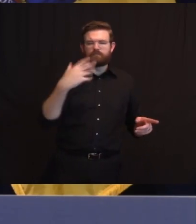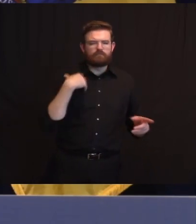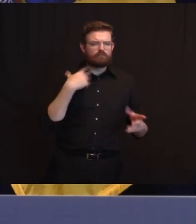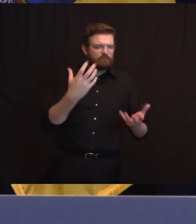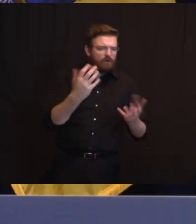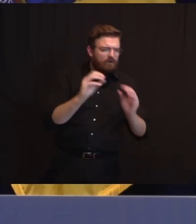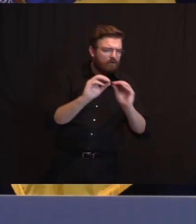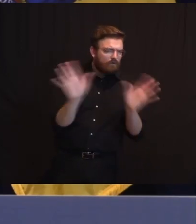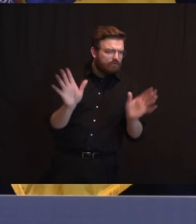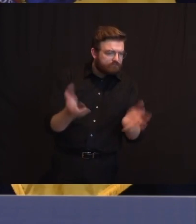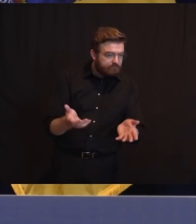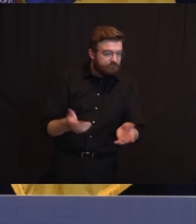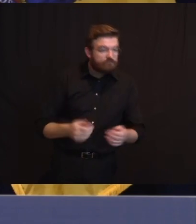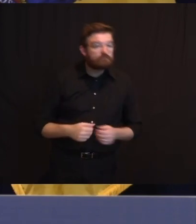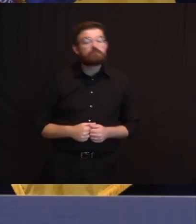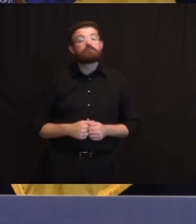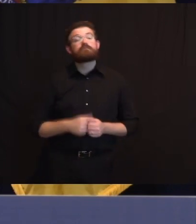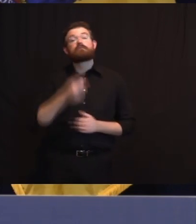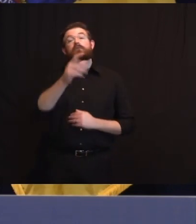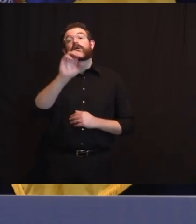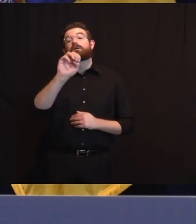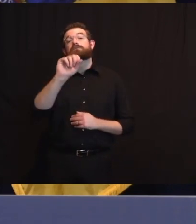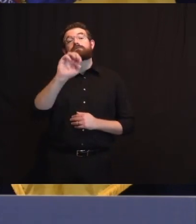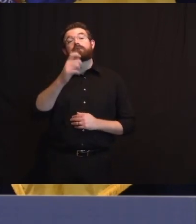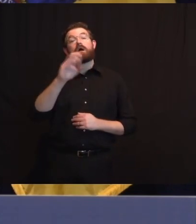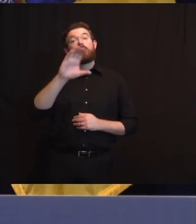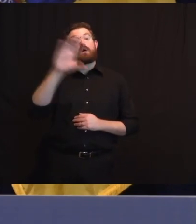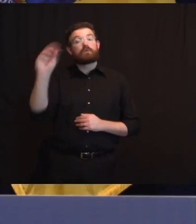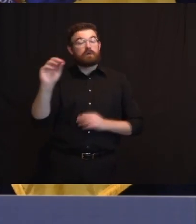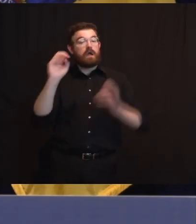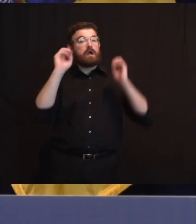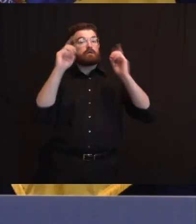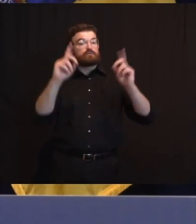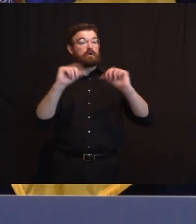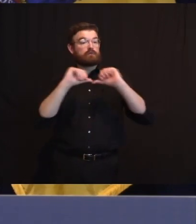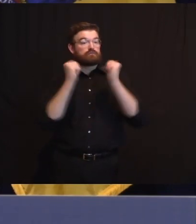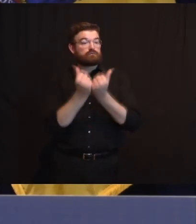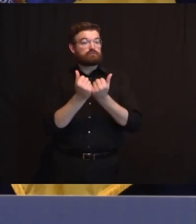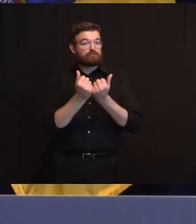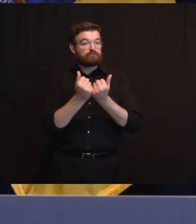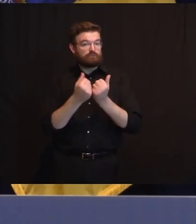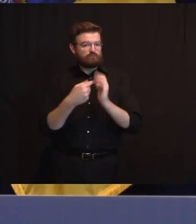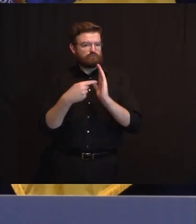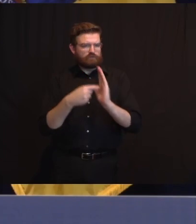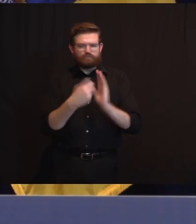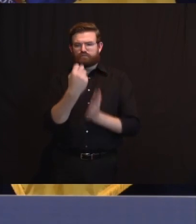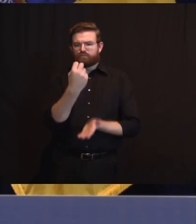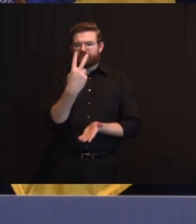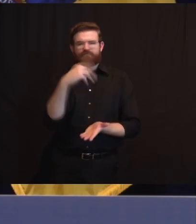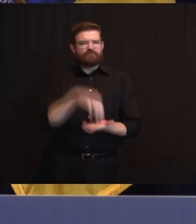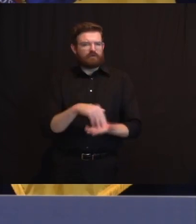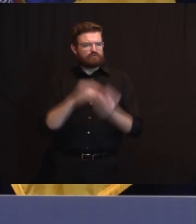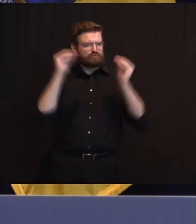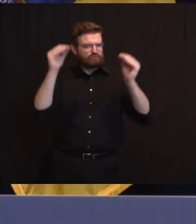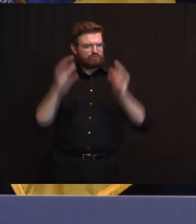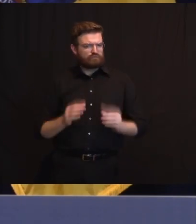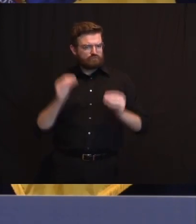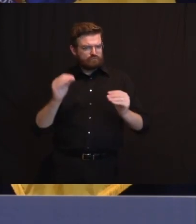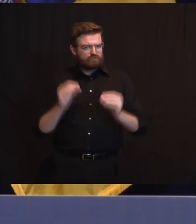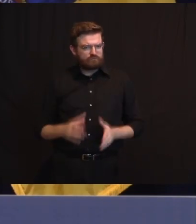Essex County Education Association, which represents 12,000 teachers, came out today with a statement saying it's unsafe to reopen schools in